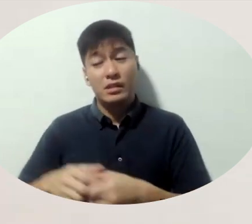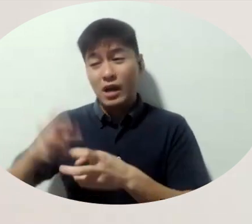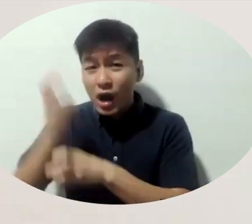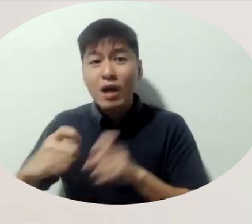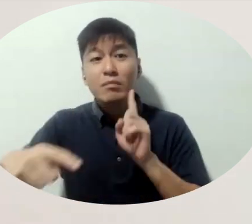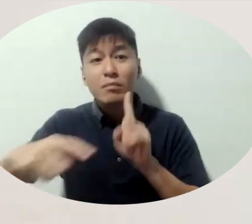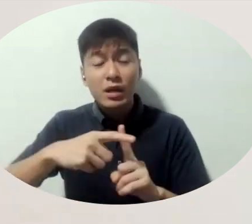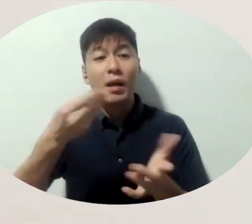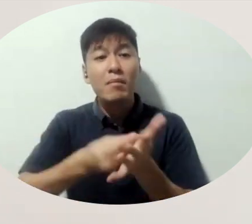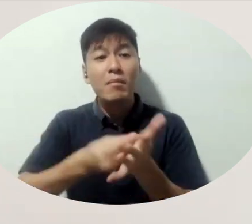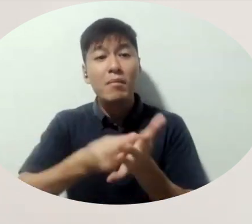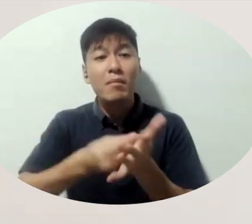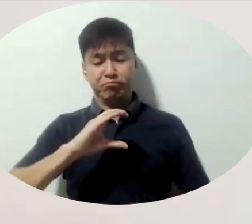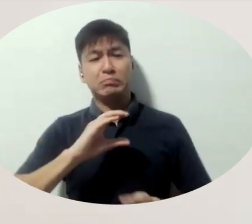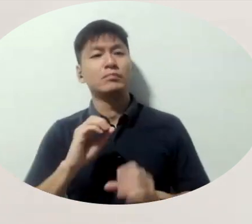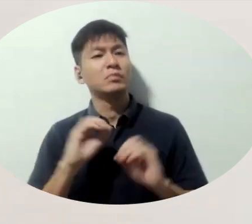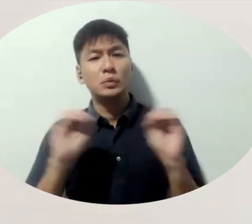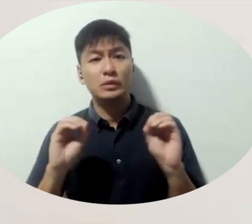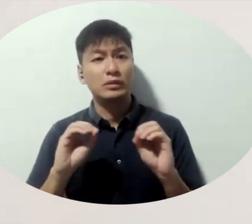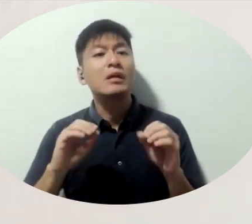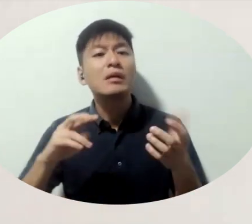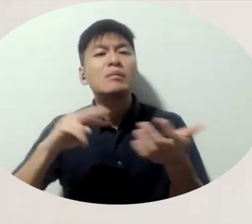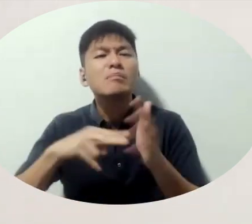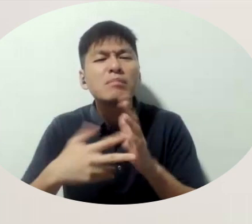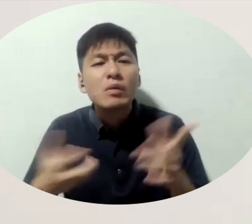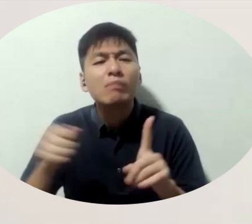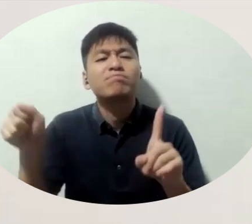that's exploitation. And I think that is a flawed